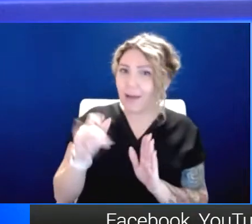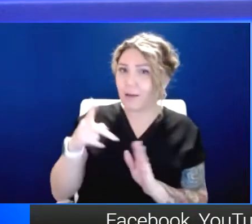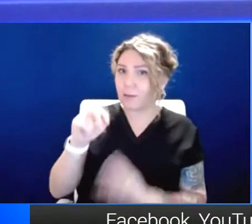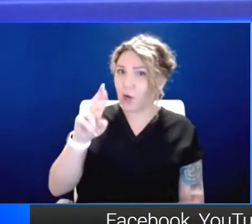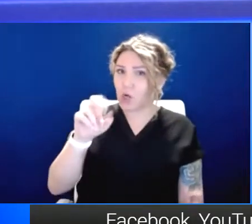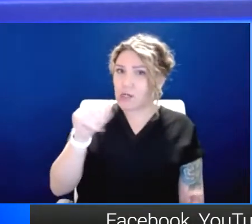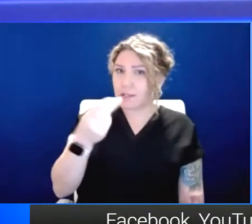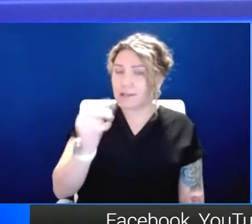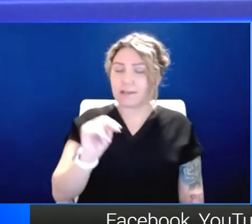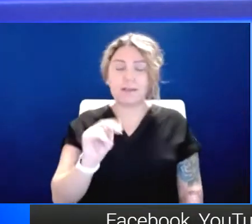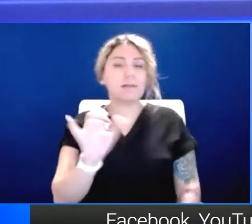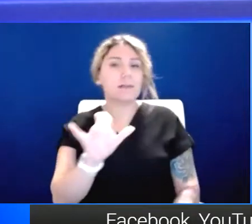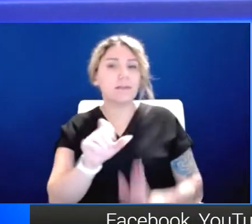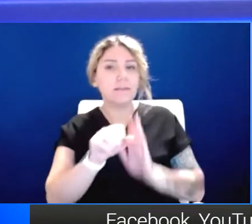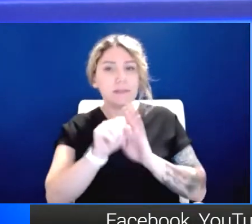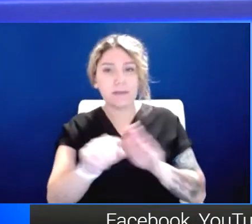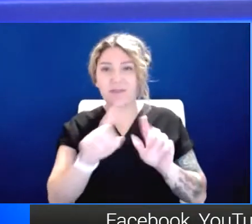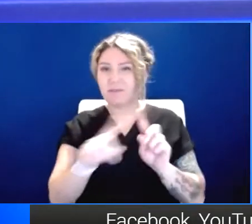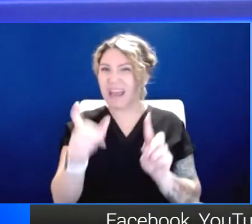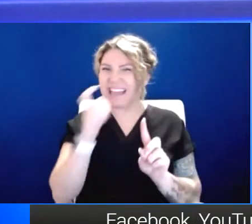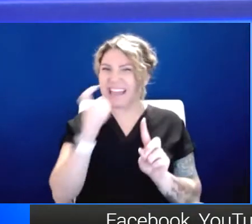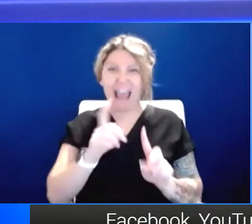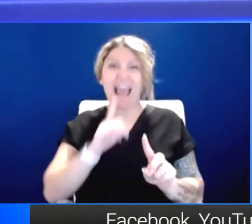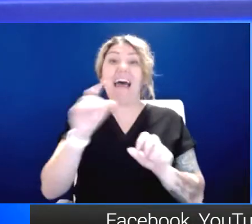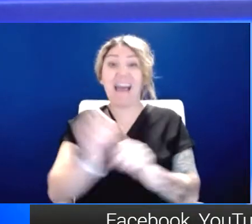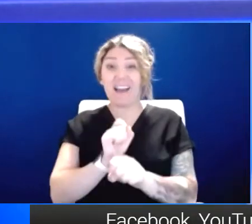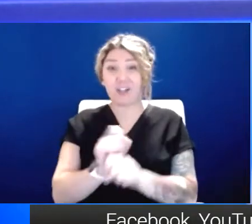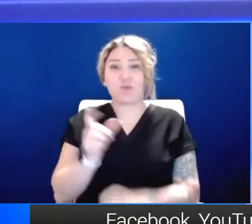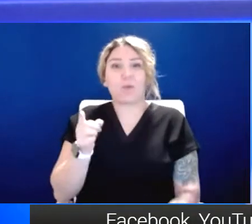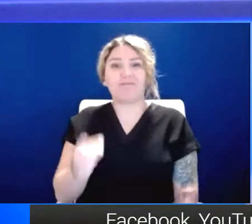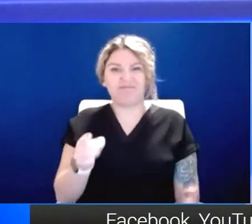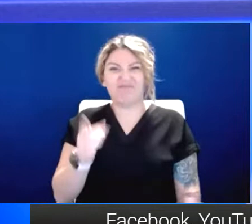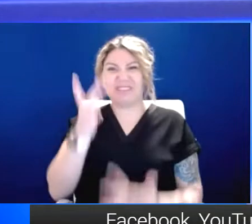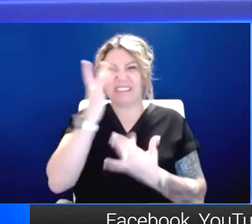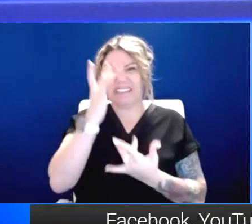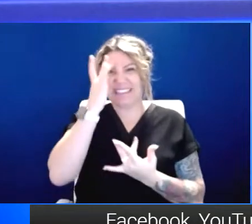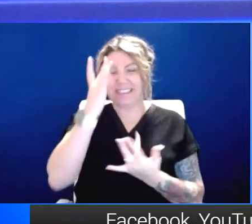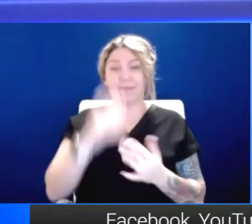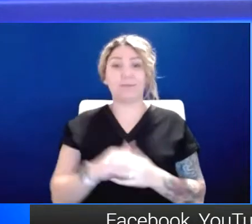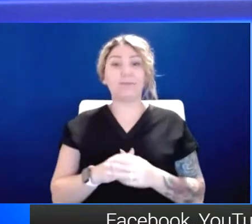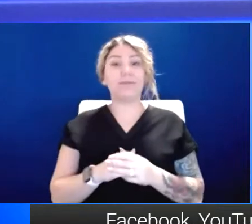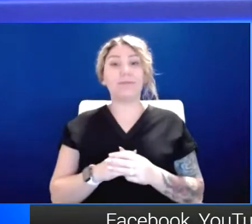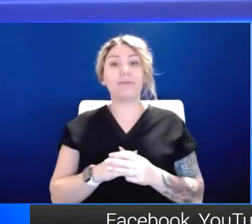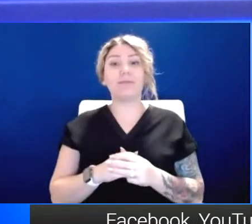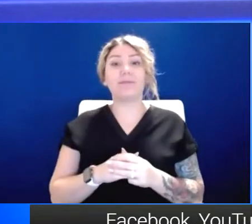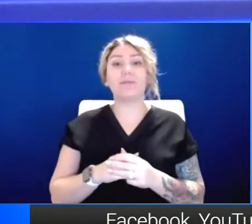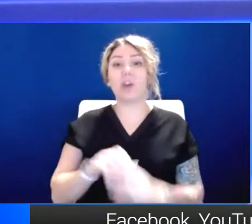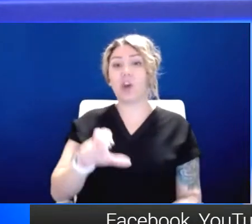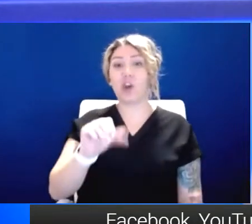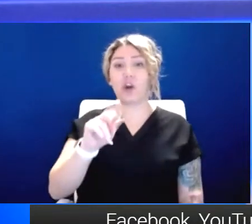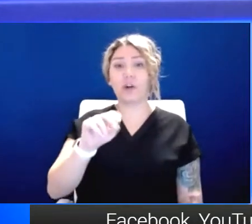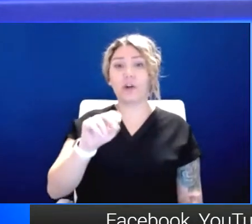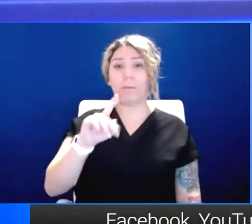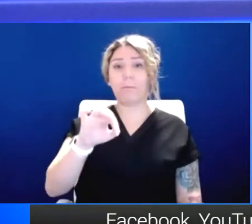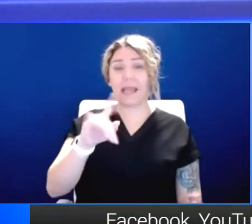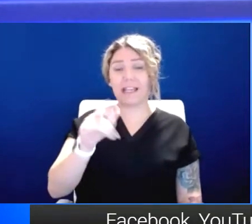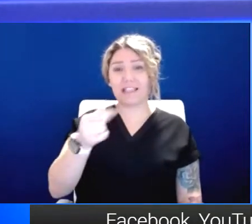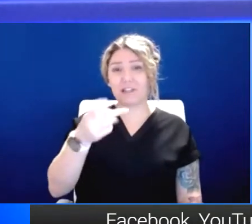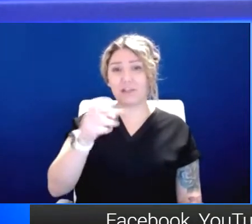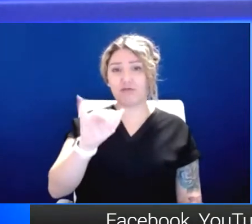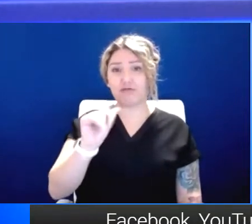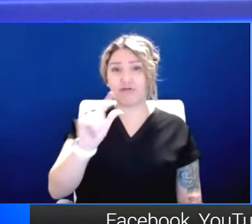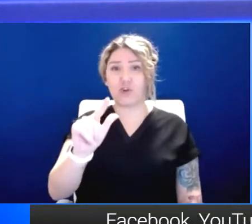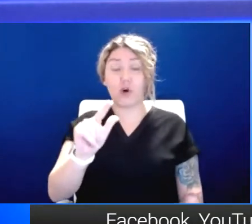of Parkinson's, but are not indeed Parkinson's disease. The thing with corticobasal degeneration is often the symptoms